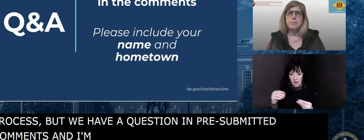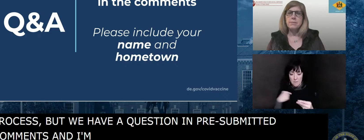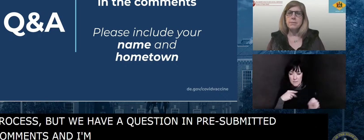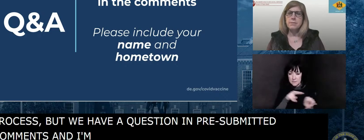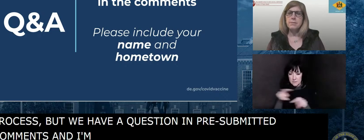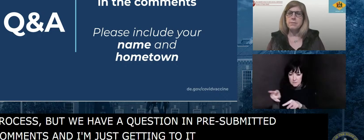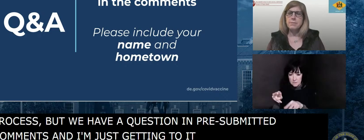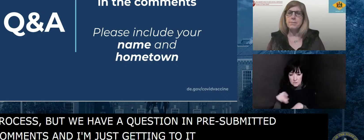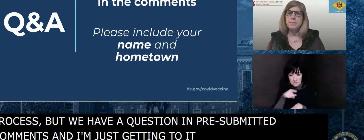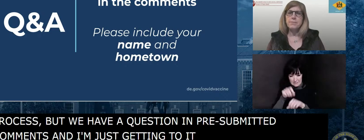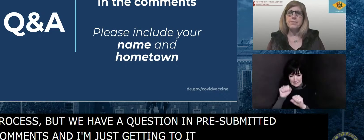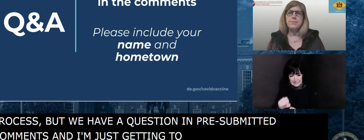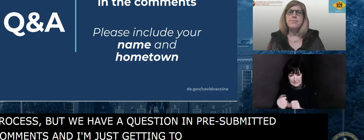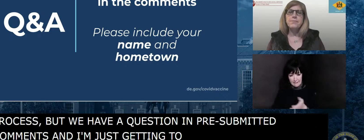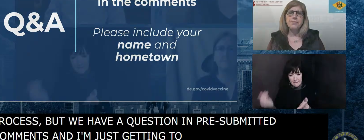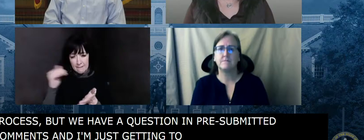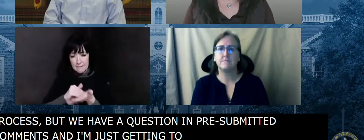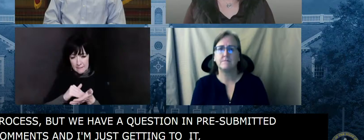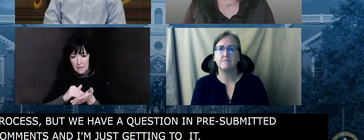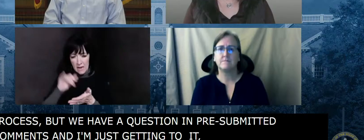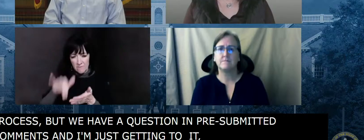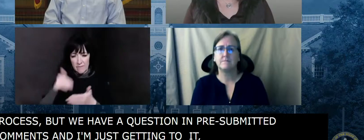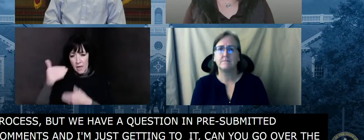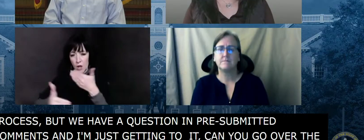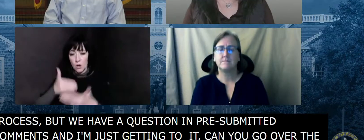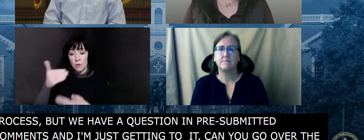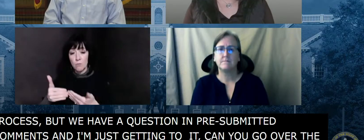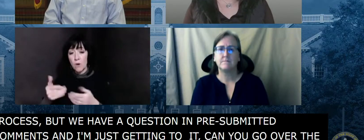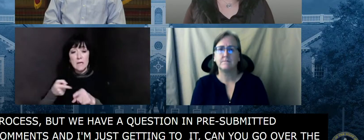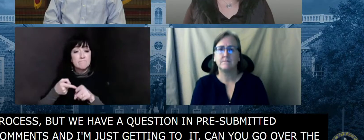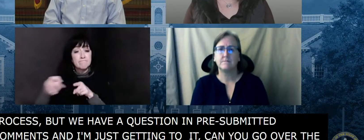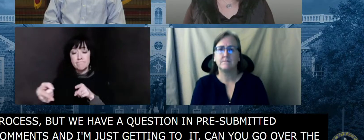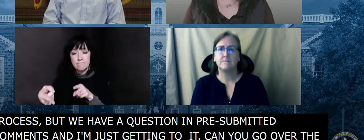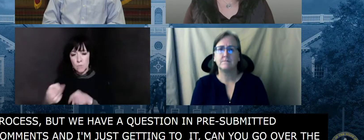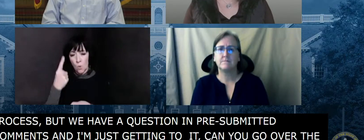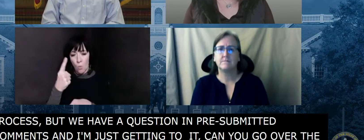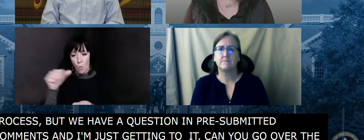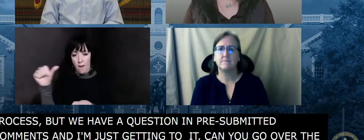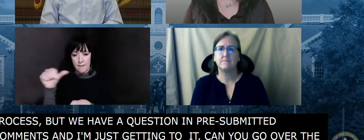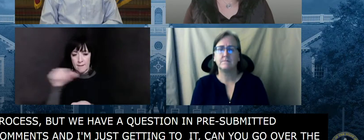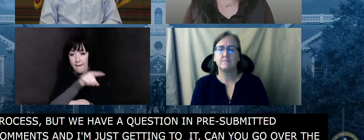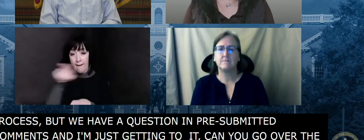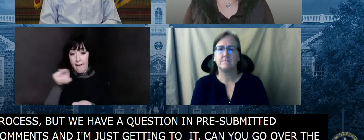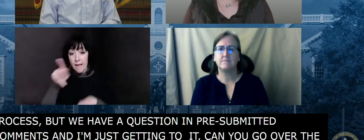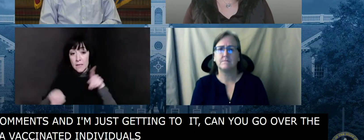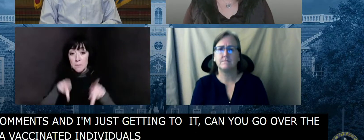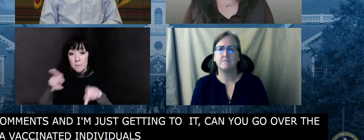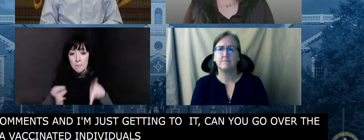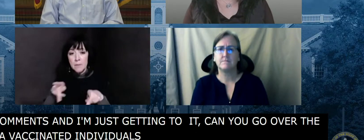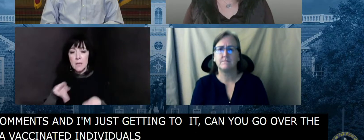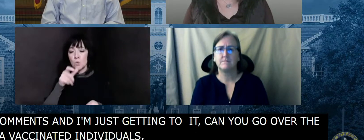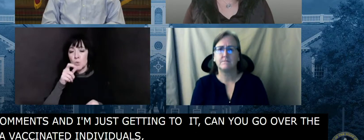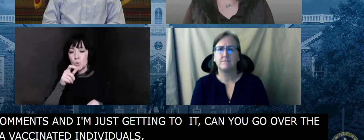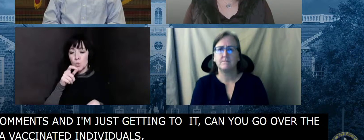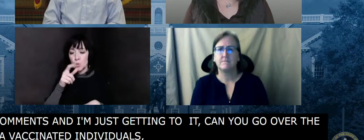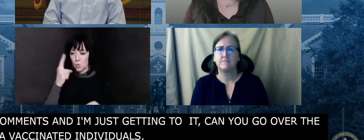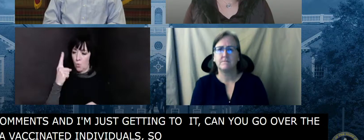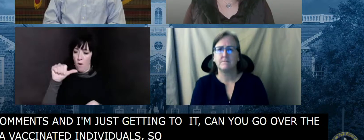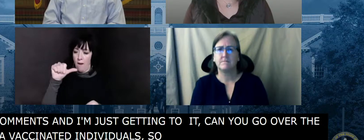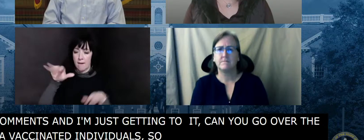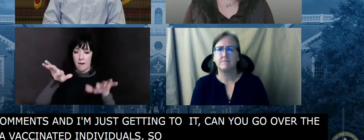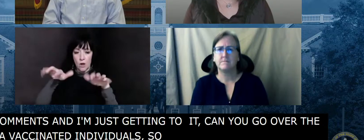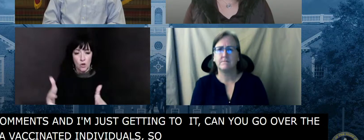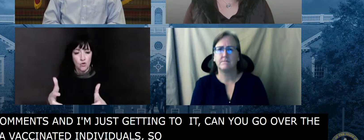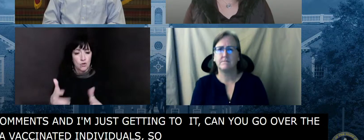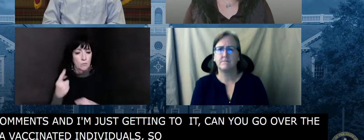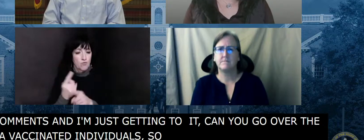you go over the process, particularly for 1A vaccinated individuals, so 1A eligible Delawareans? What is the process